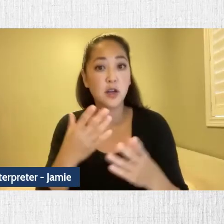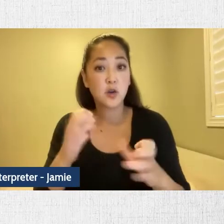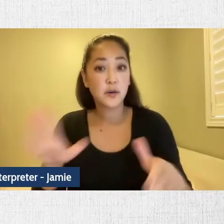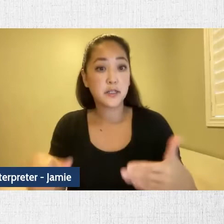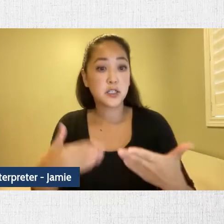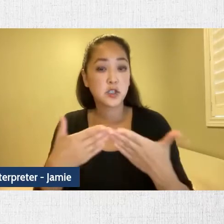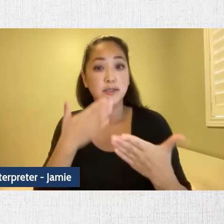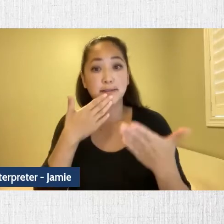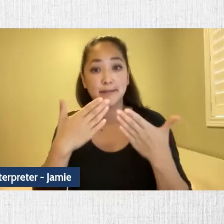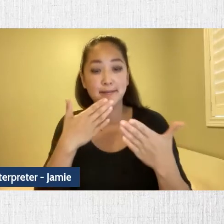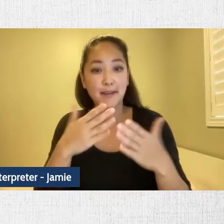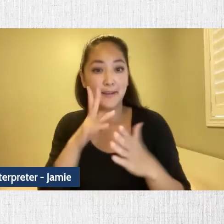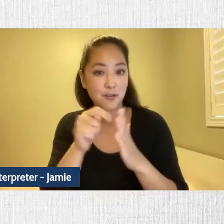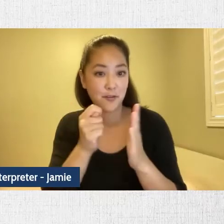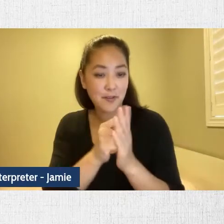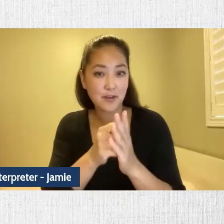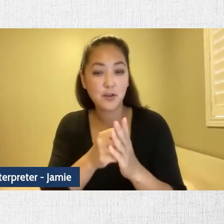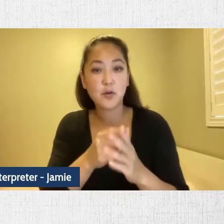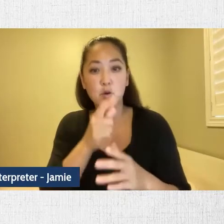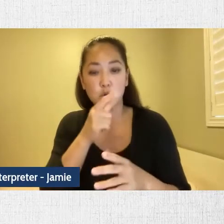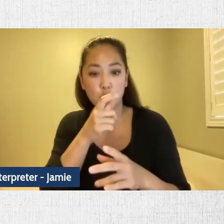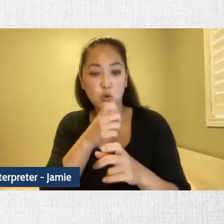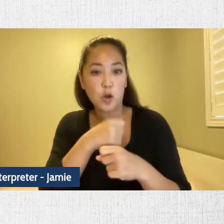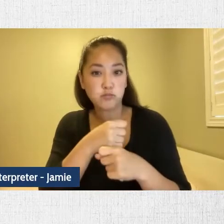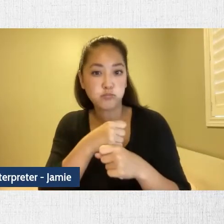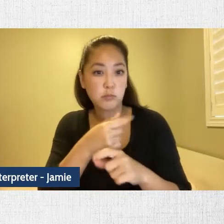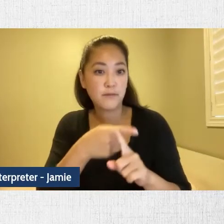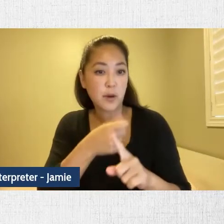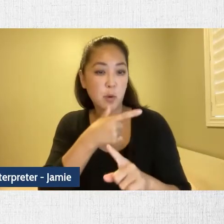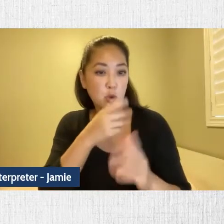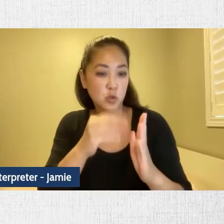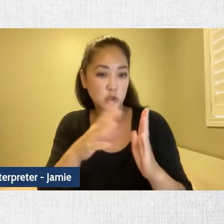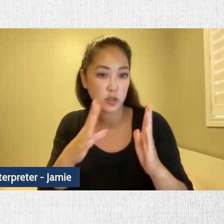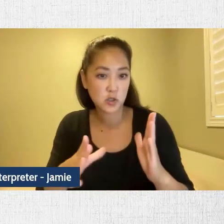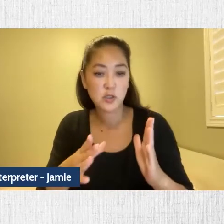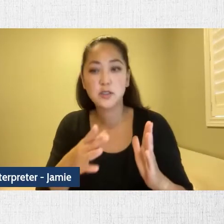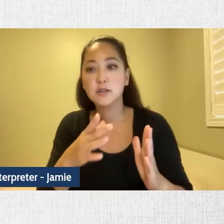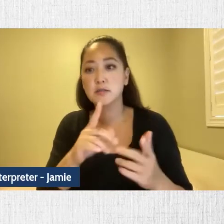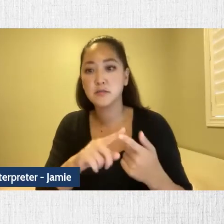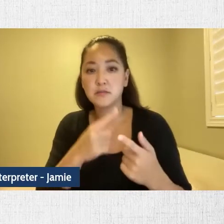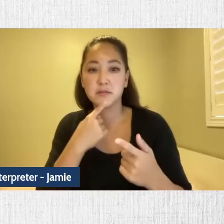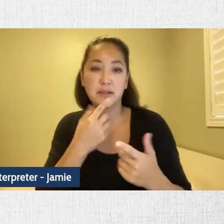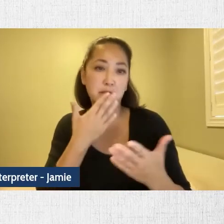by students who have benefited directly from the generosity of our reunion classes.